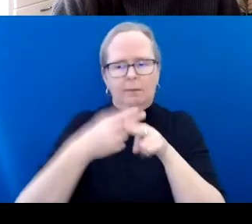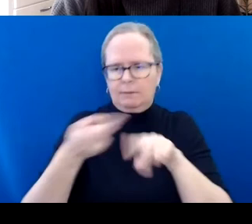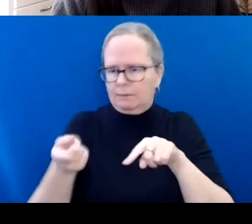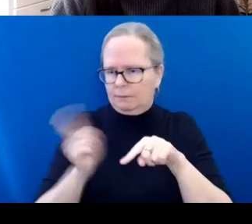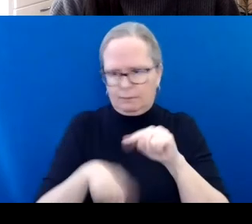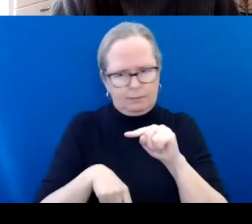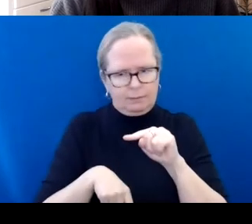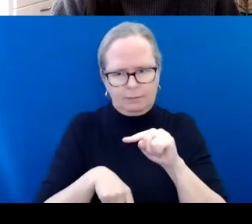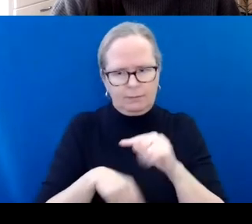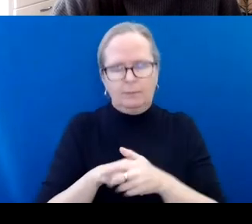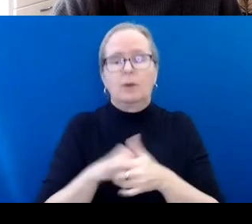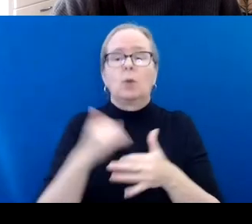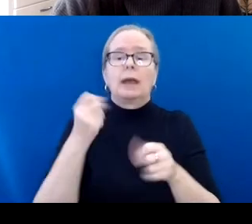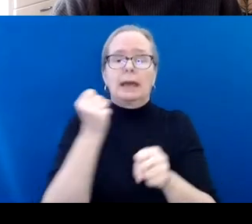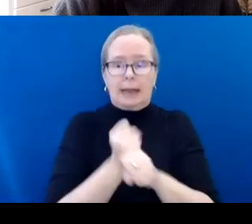of our annual report.